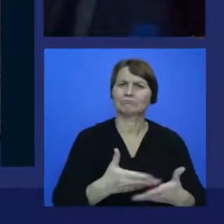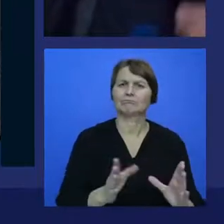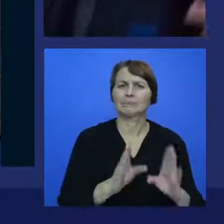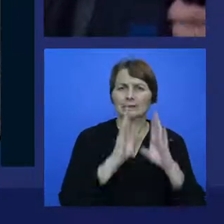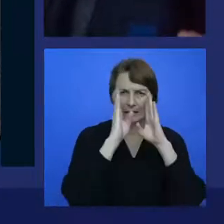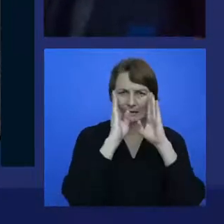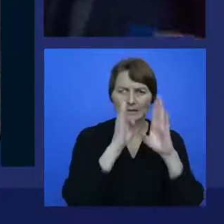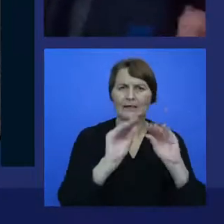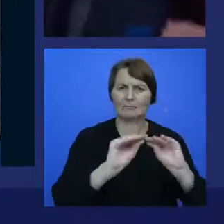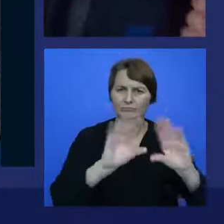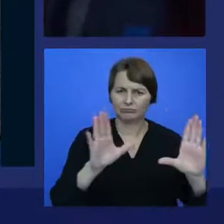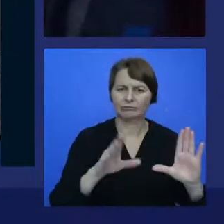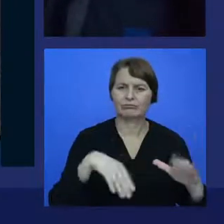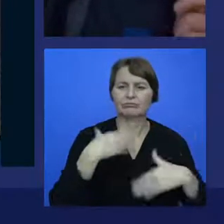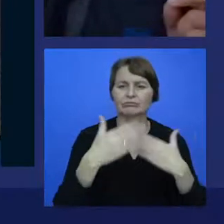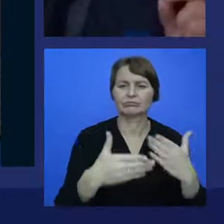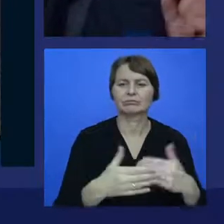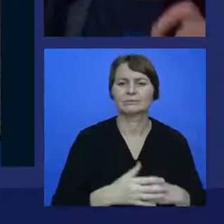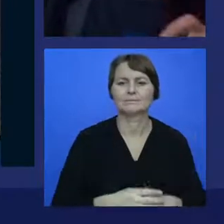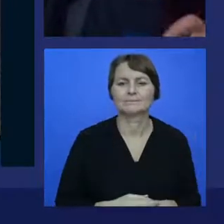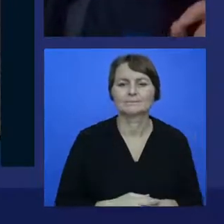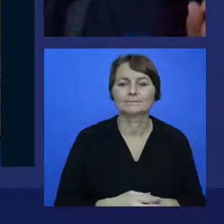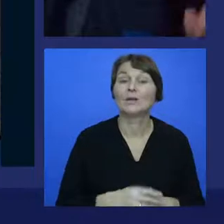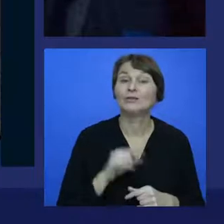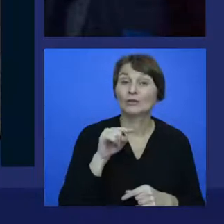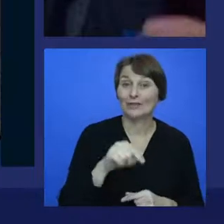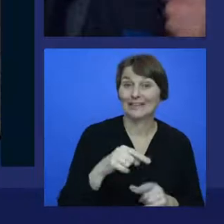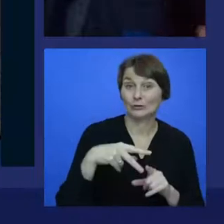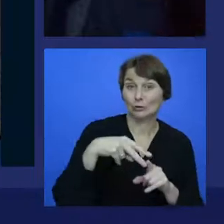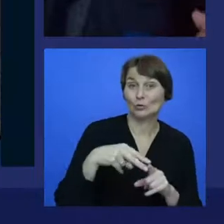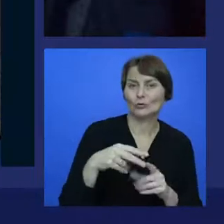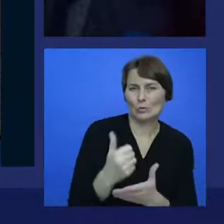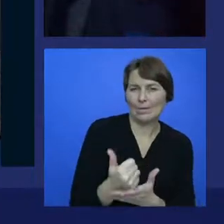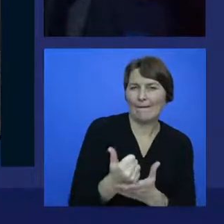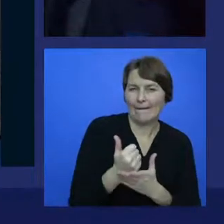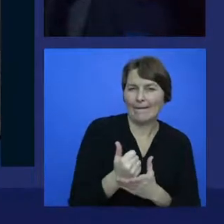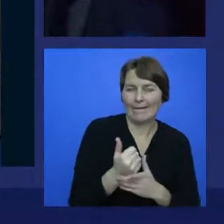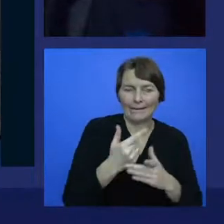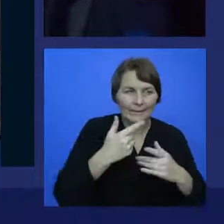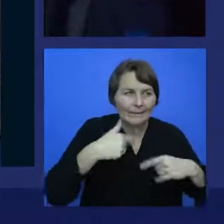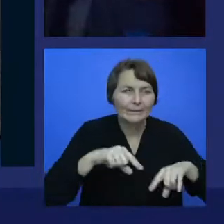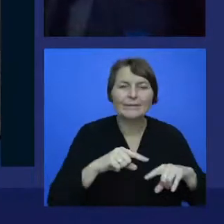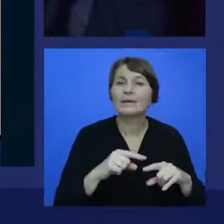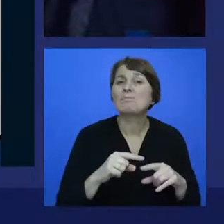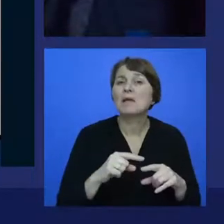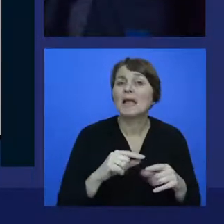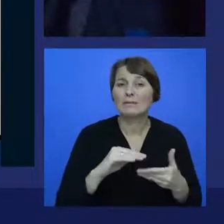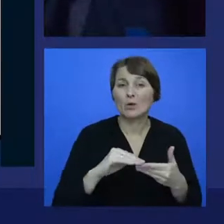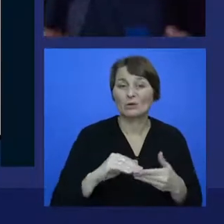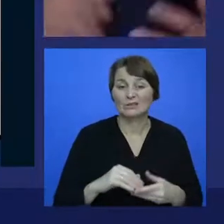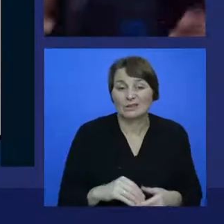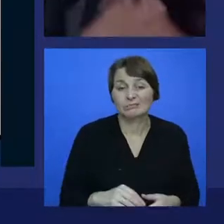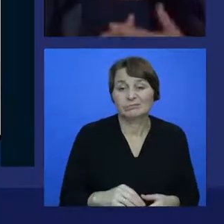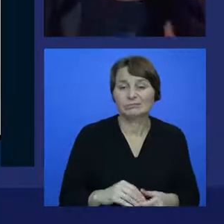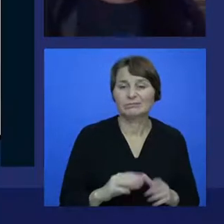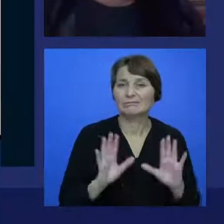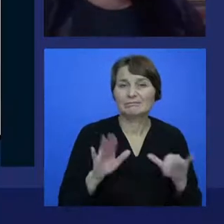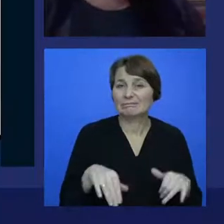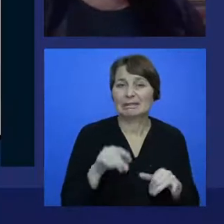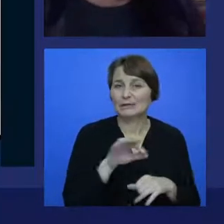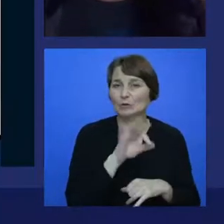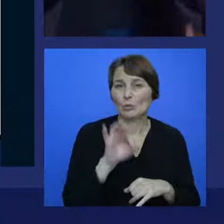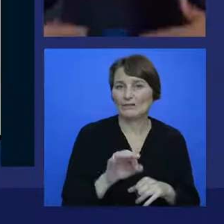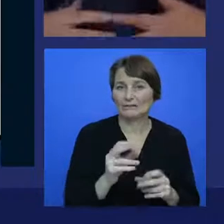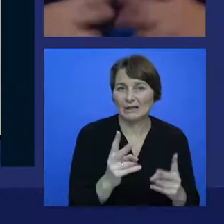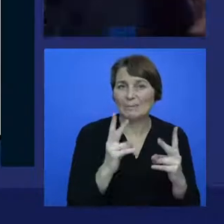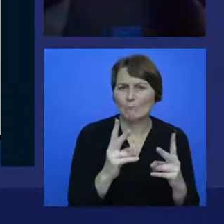I just mean that these tools will help us do that even if we're in an organization that does not value those questions being asked. So I do want to just